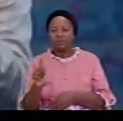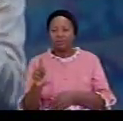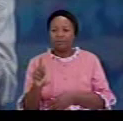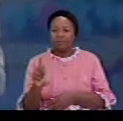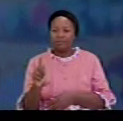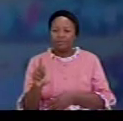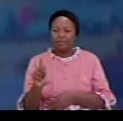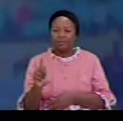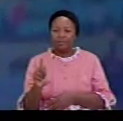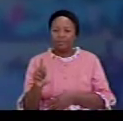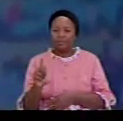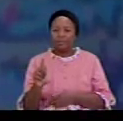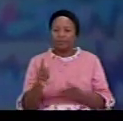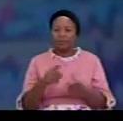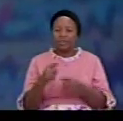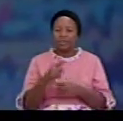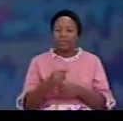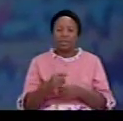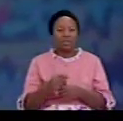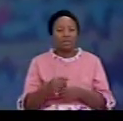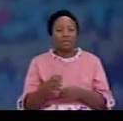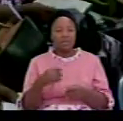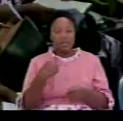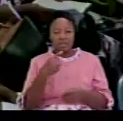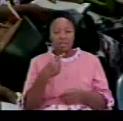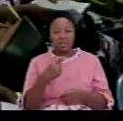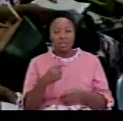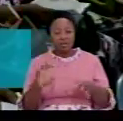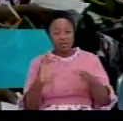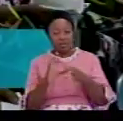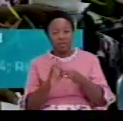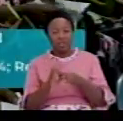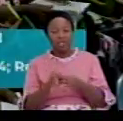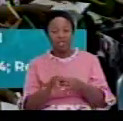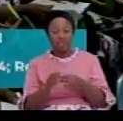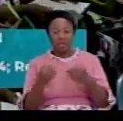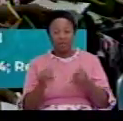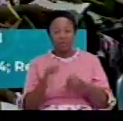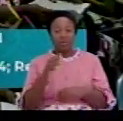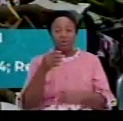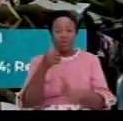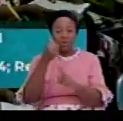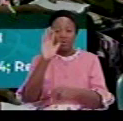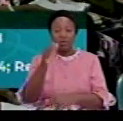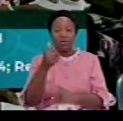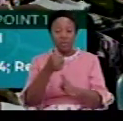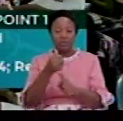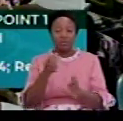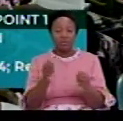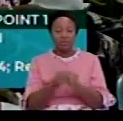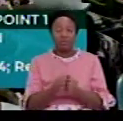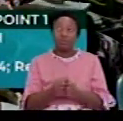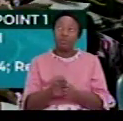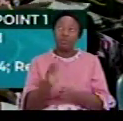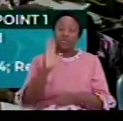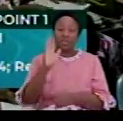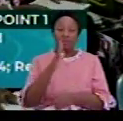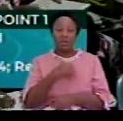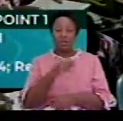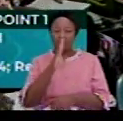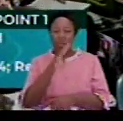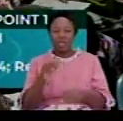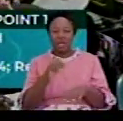21. It says, "Acquaint now thyself with him, and be at peace, thereby good shall